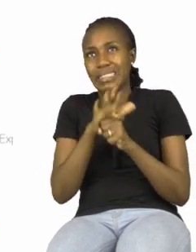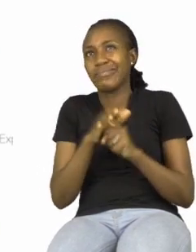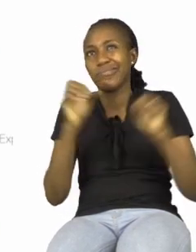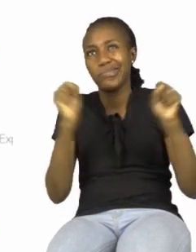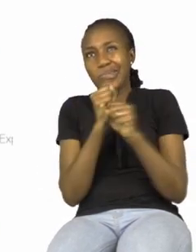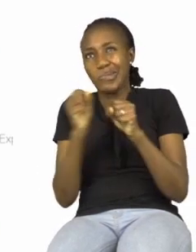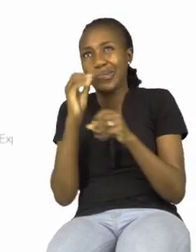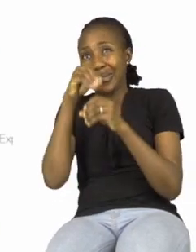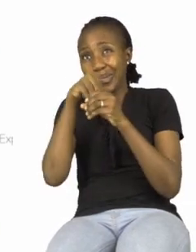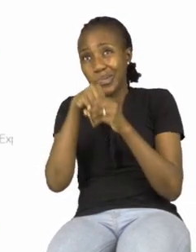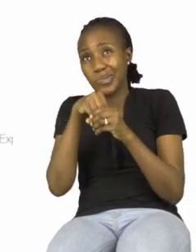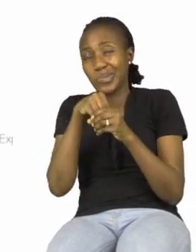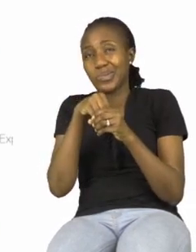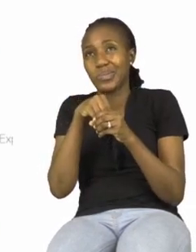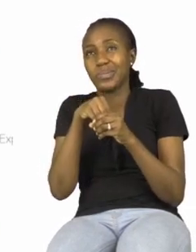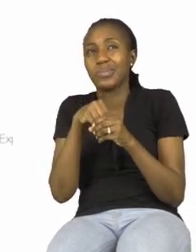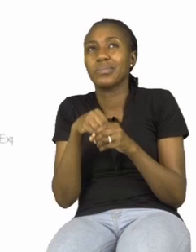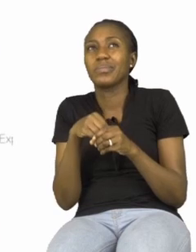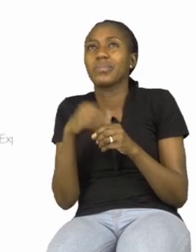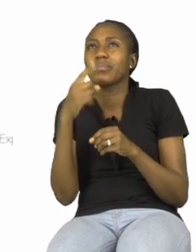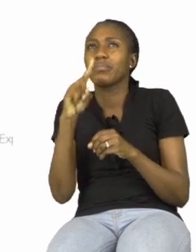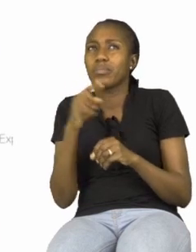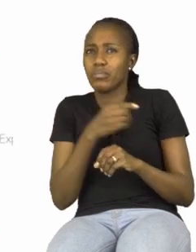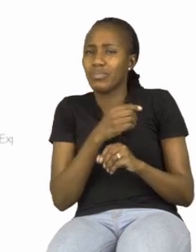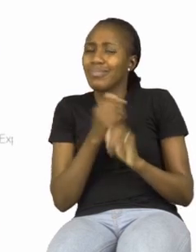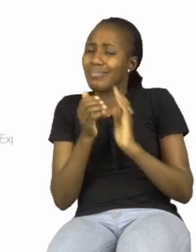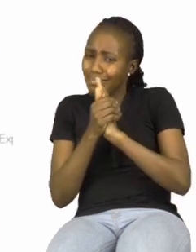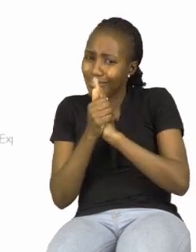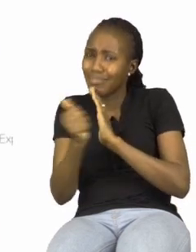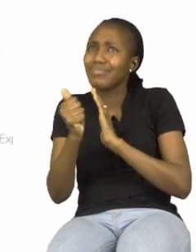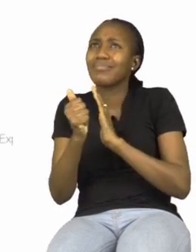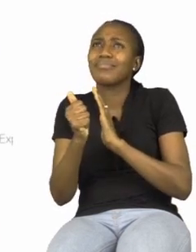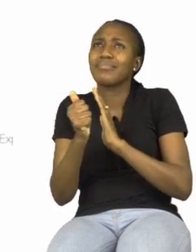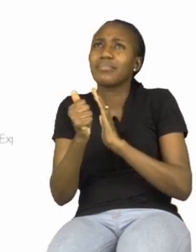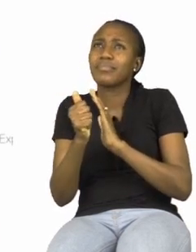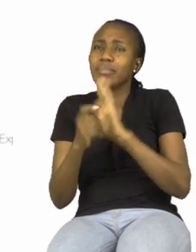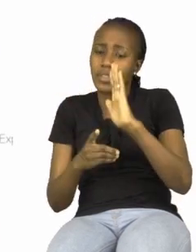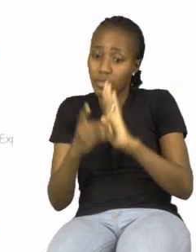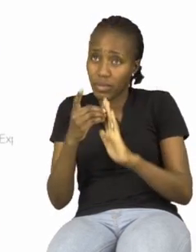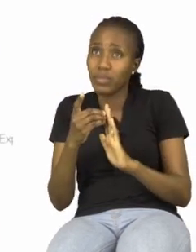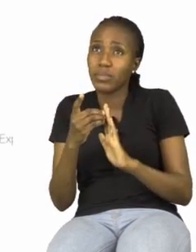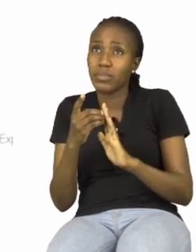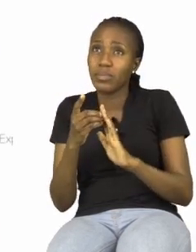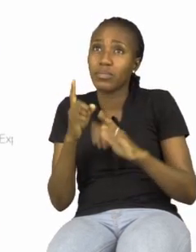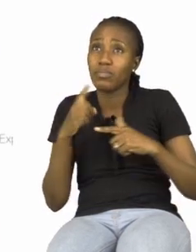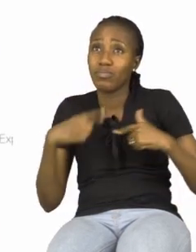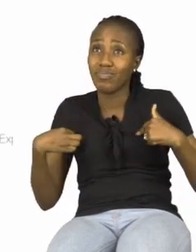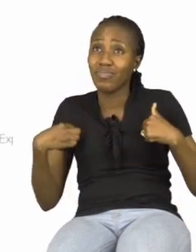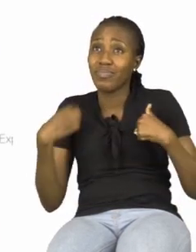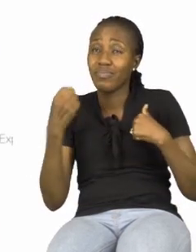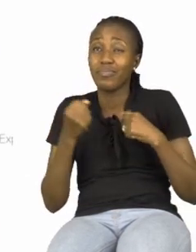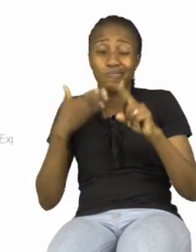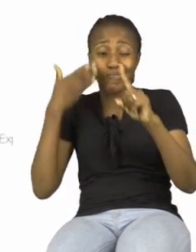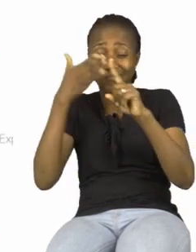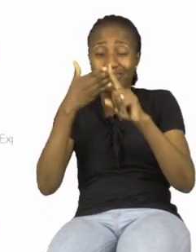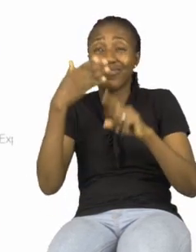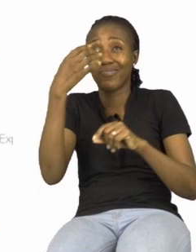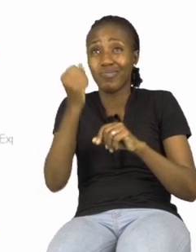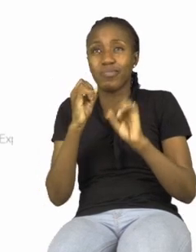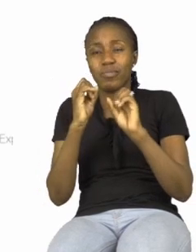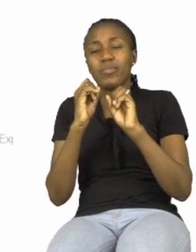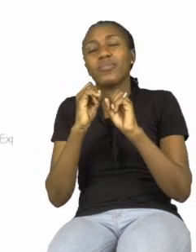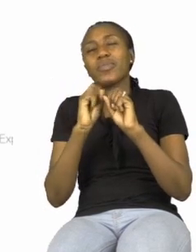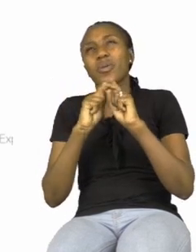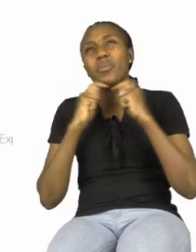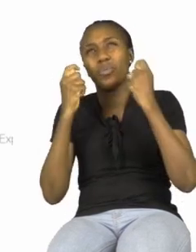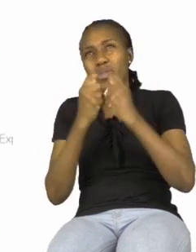participate. But ultimately, developing all of those skills and nurturing that, we can get to a great national team. So I'm concurring with what you've said.